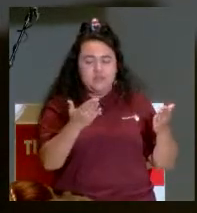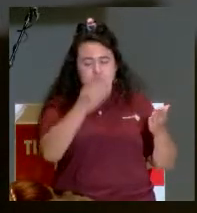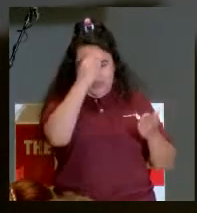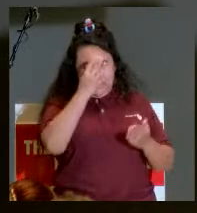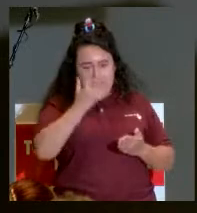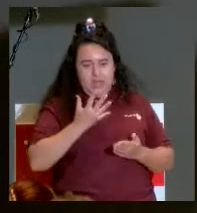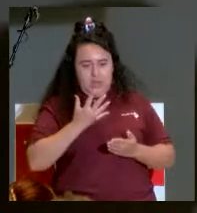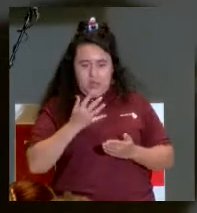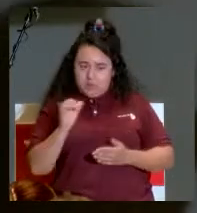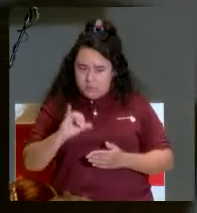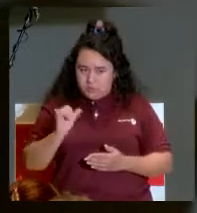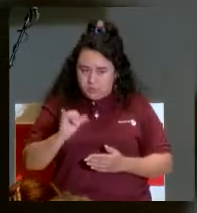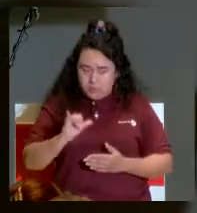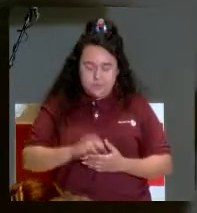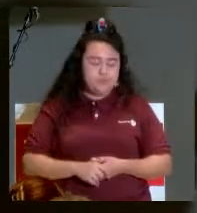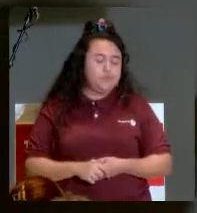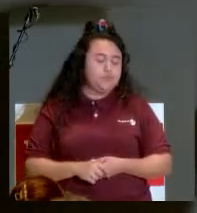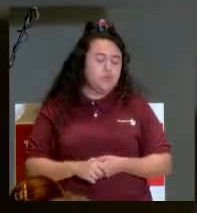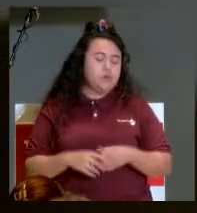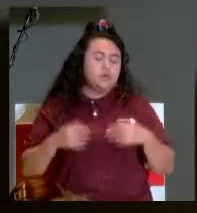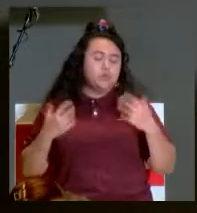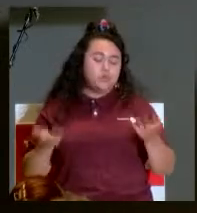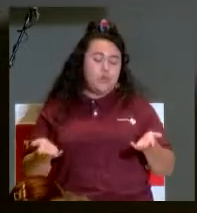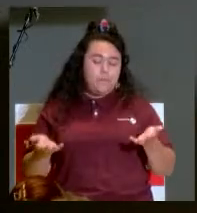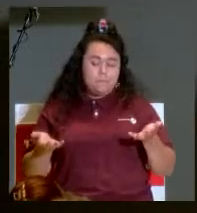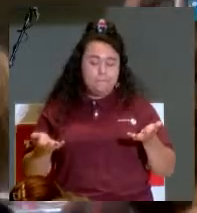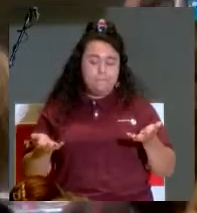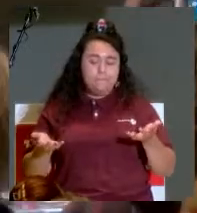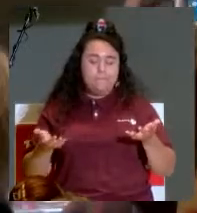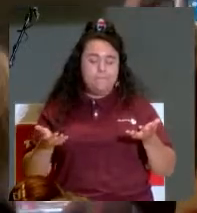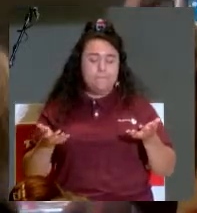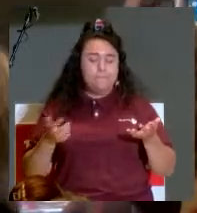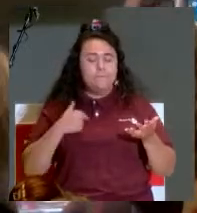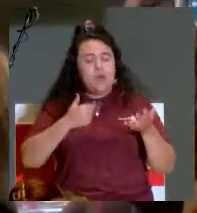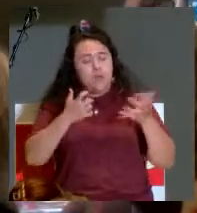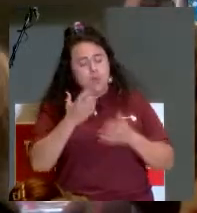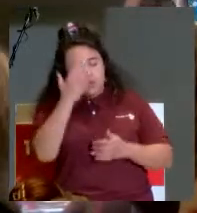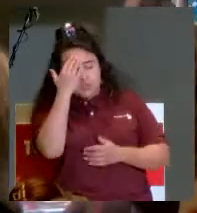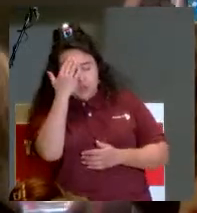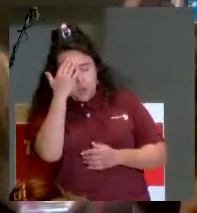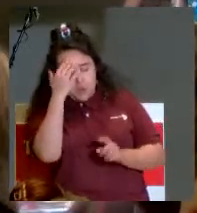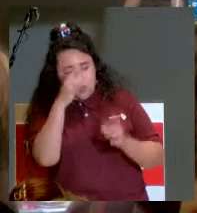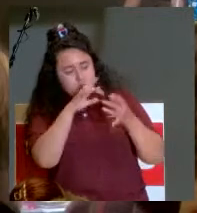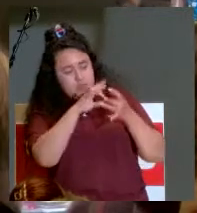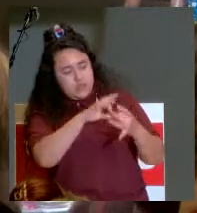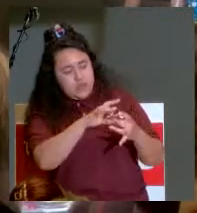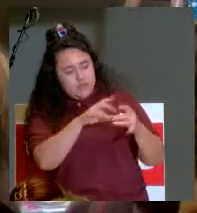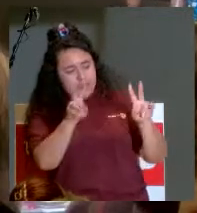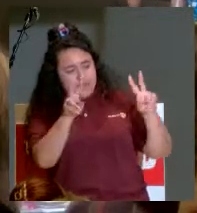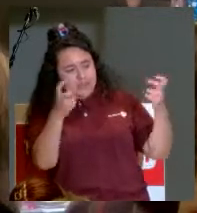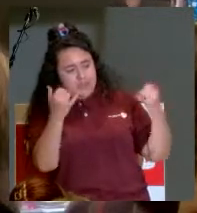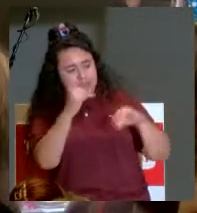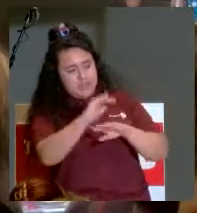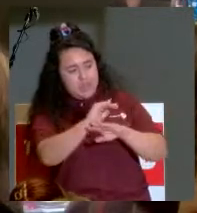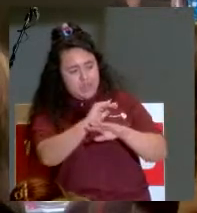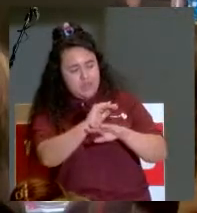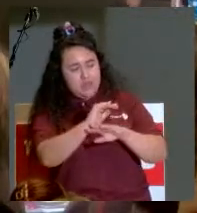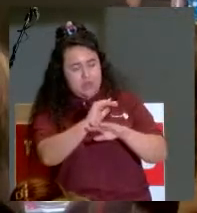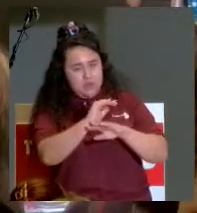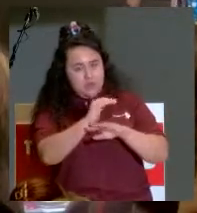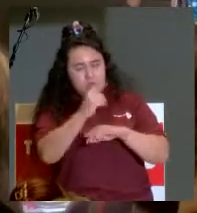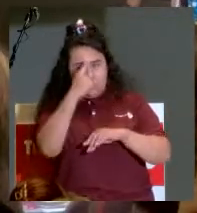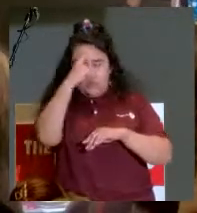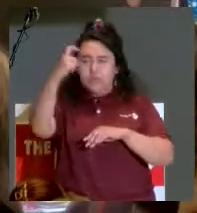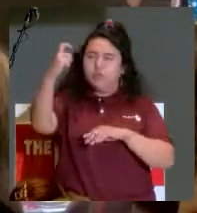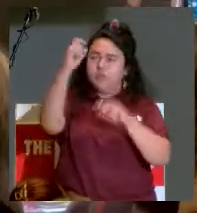us know as well. So I'd love to know, in terms of the theme of the night, when we dream in